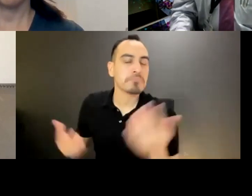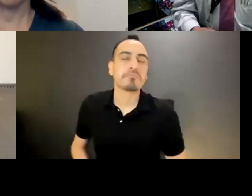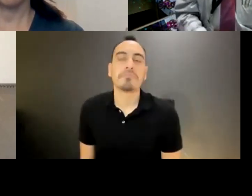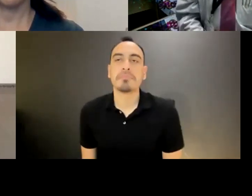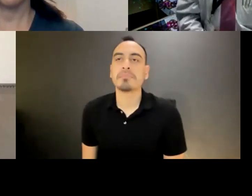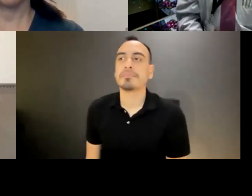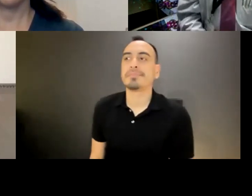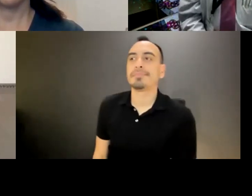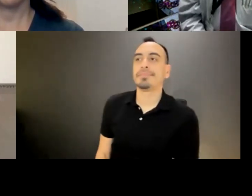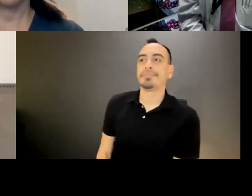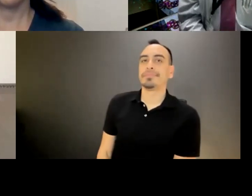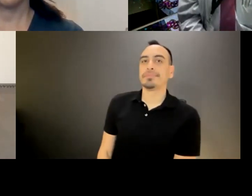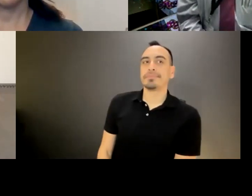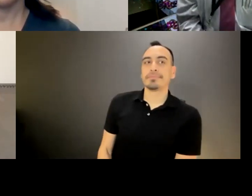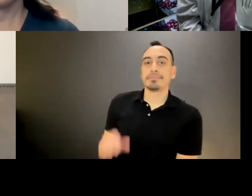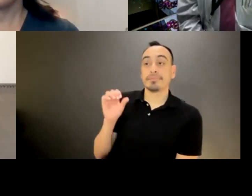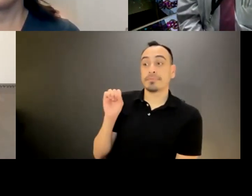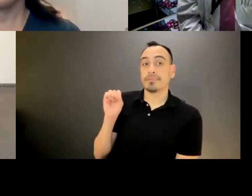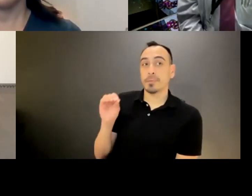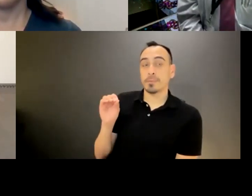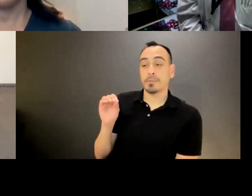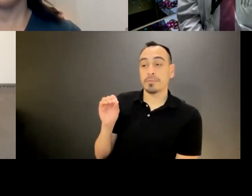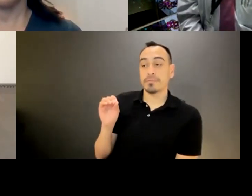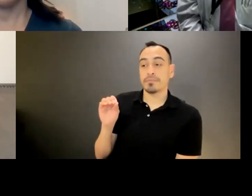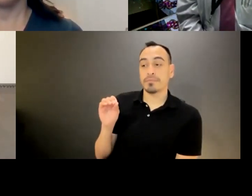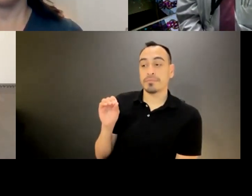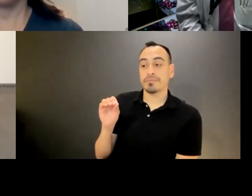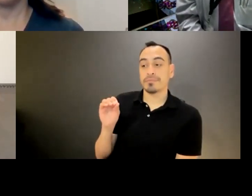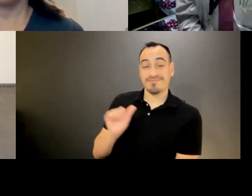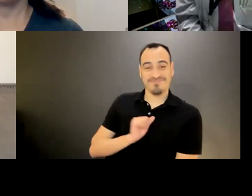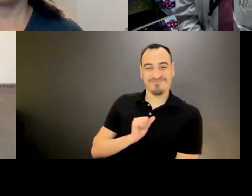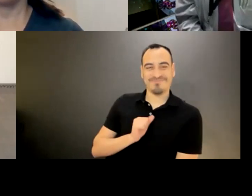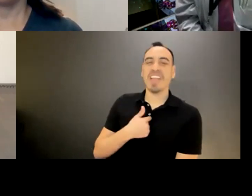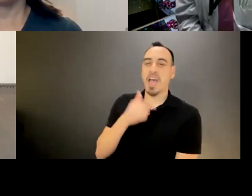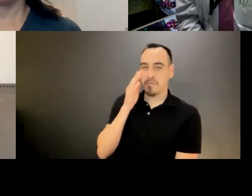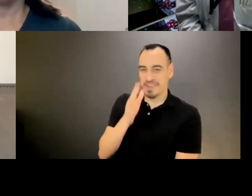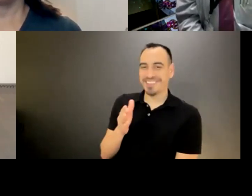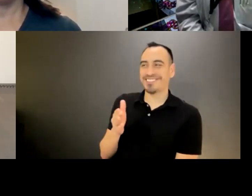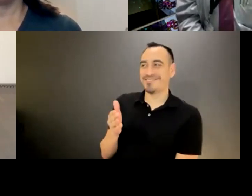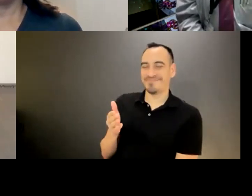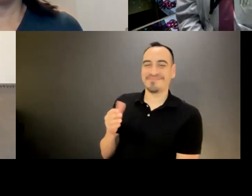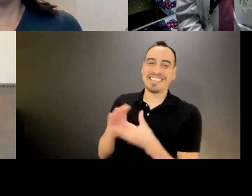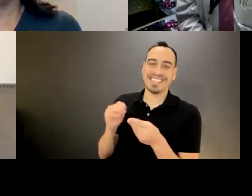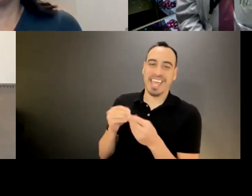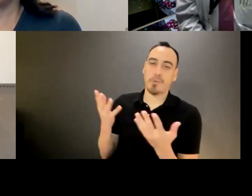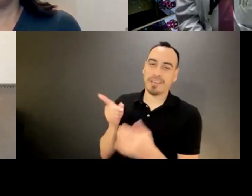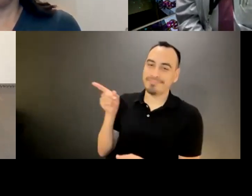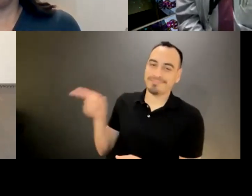So, so I will say what Dr. Kasirye was going to say as